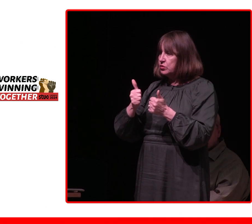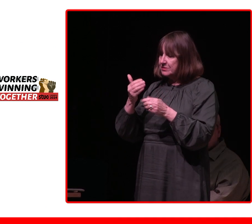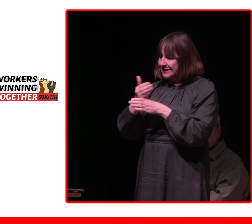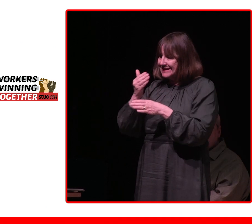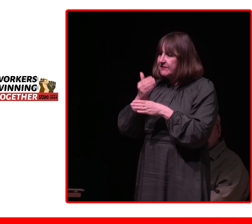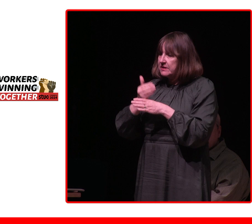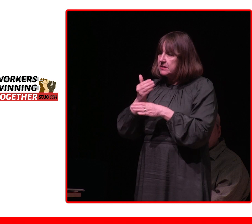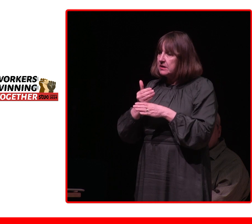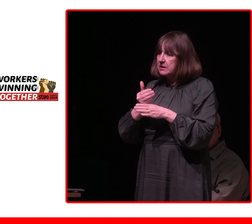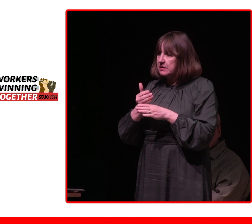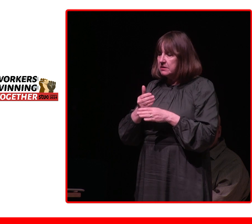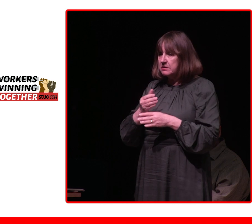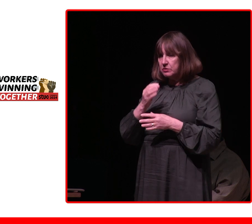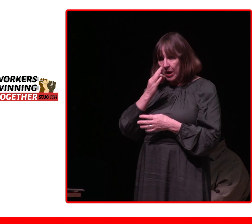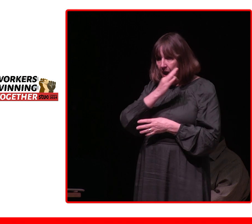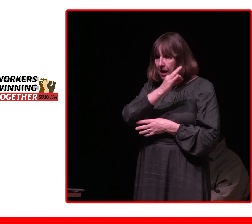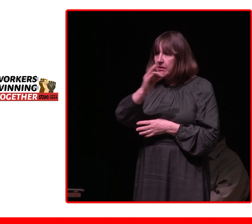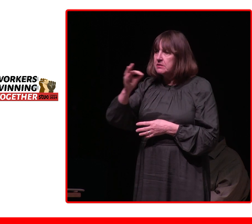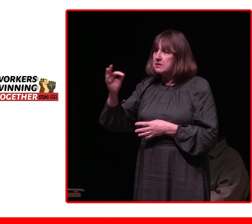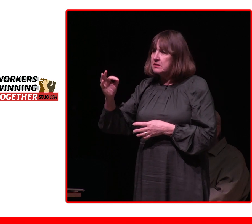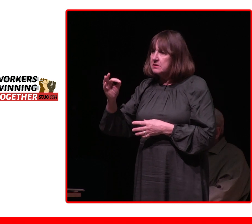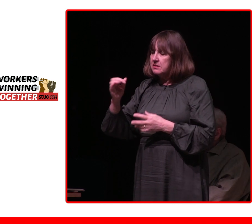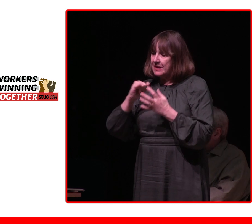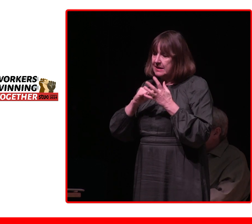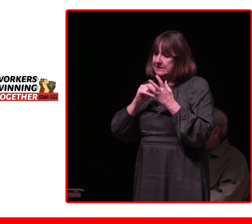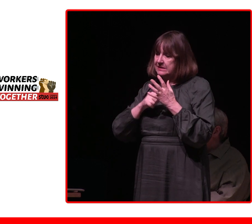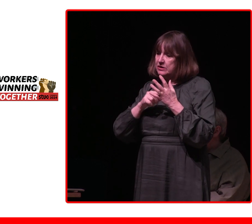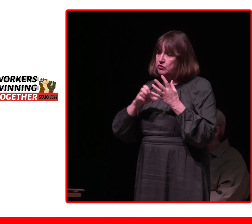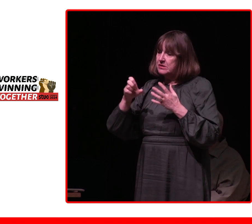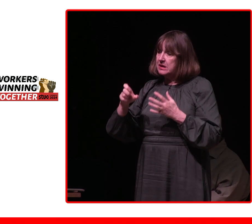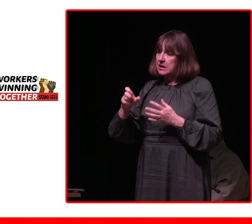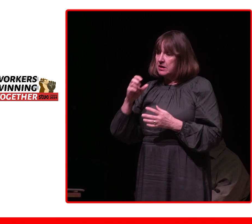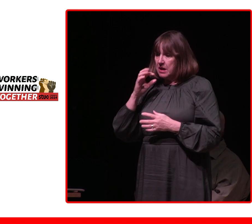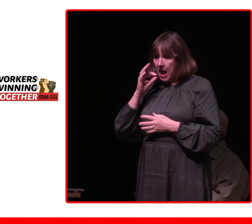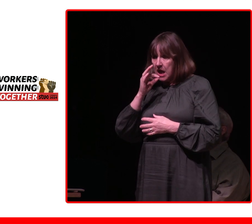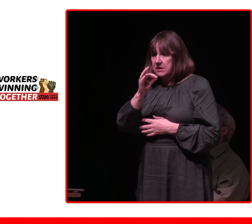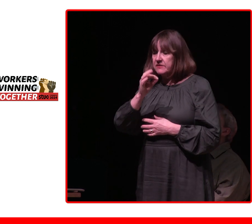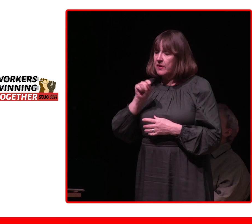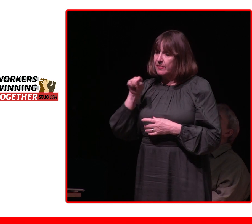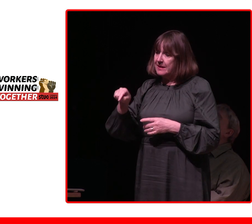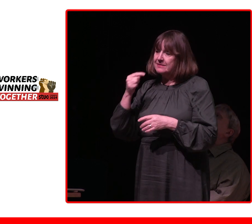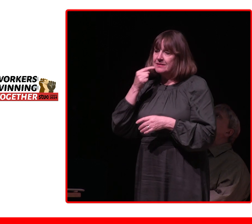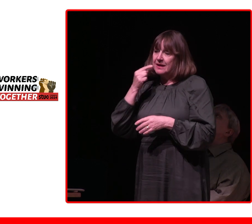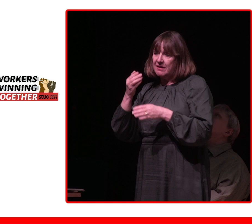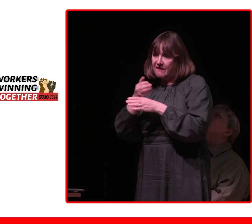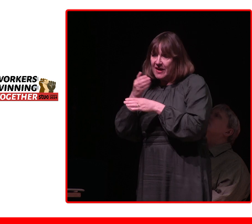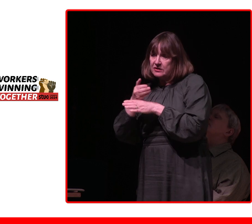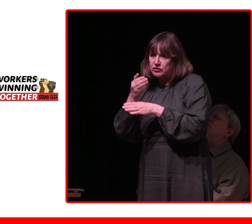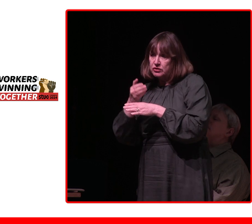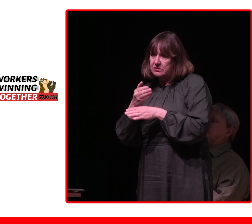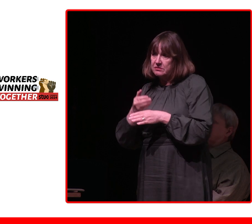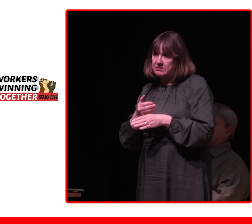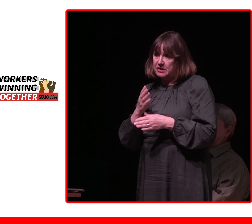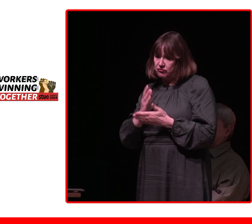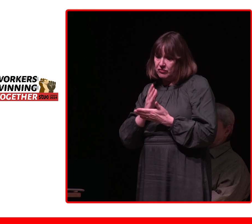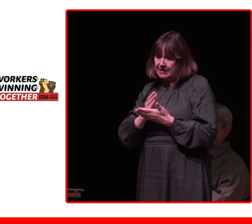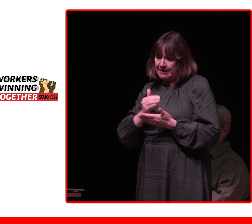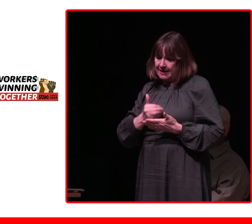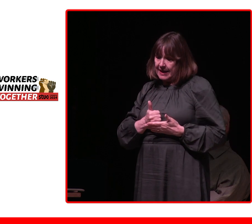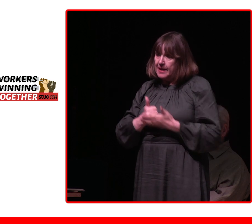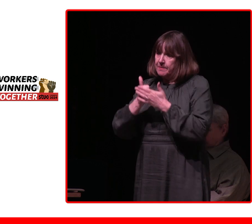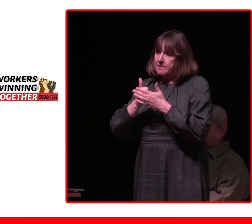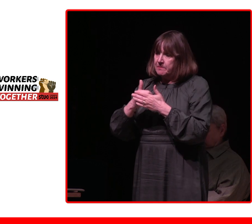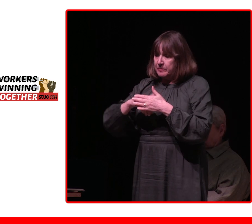So I think we should be calling for the STUC. It'd be great if we could call for this day of action and really help build the